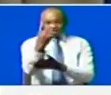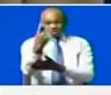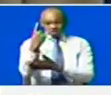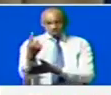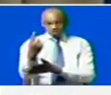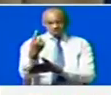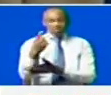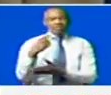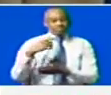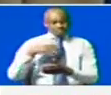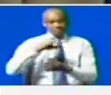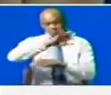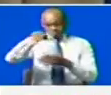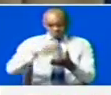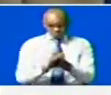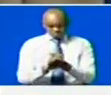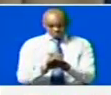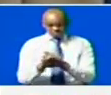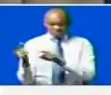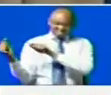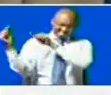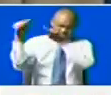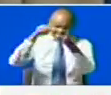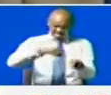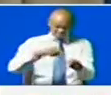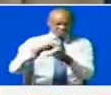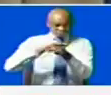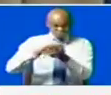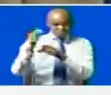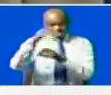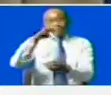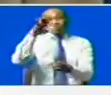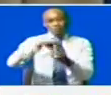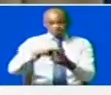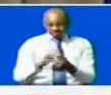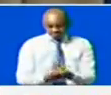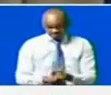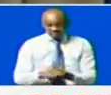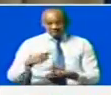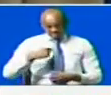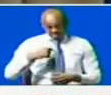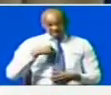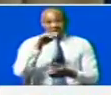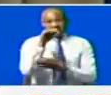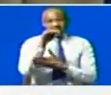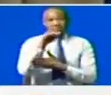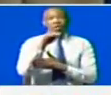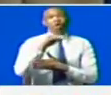us to turn out once again and vote. And I beseech Almighty